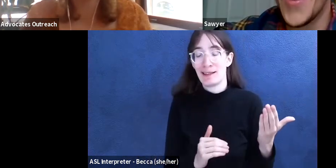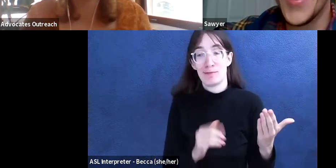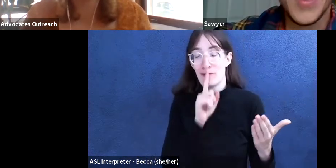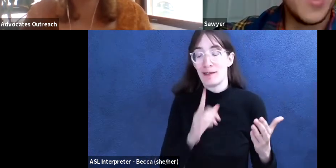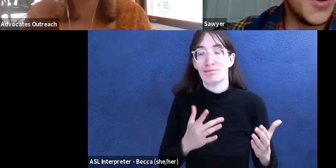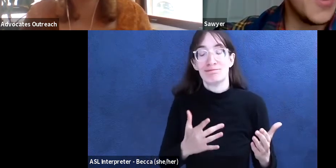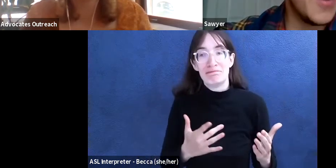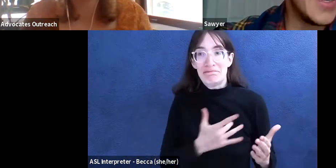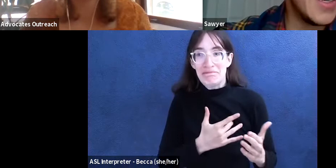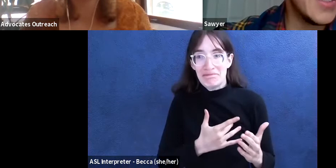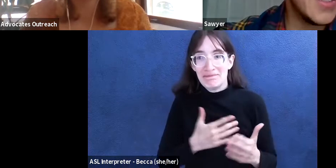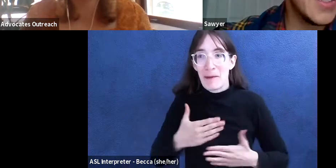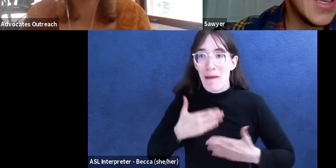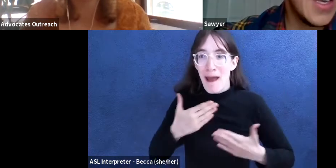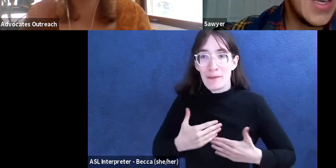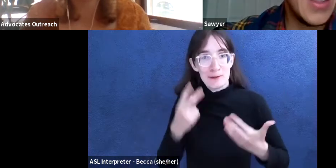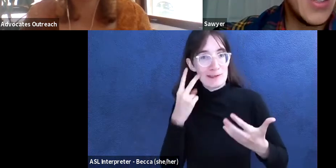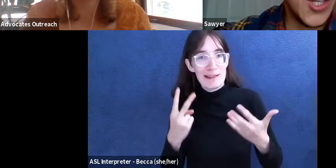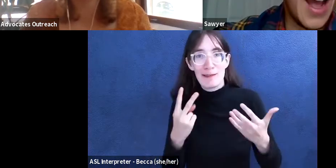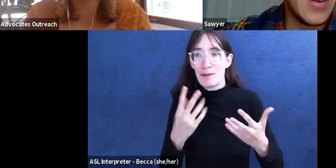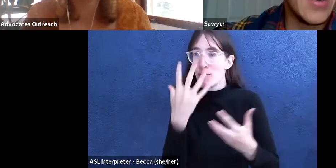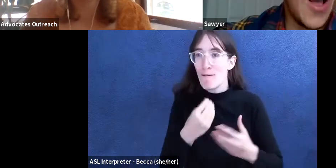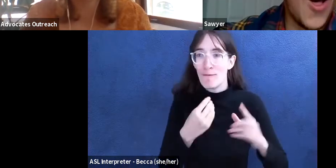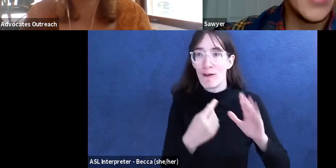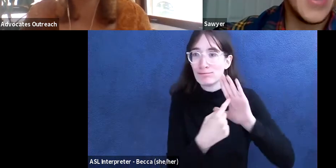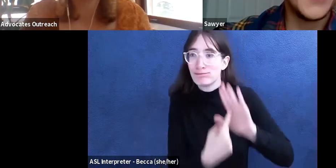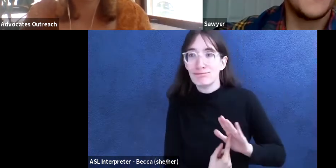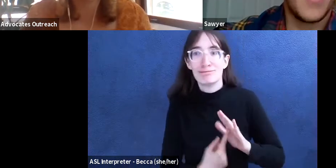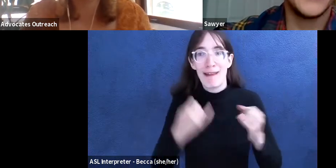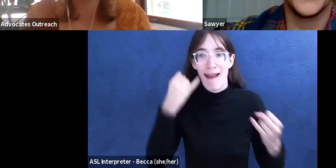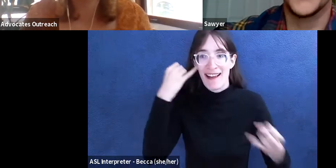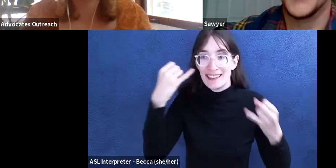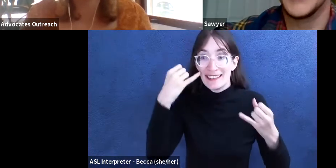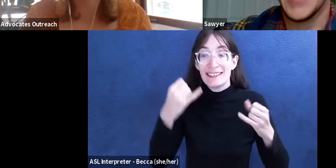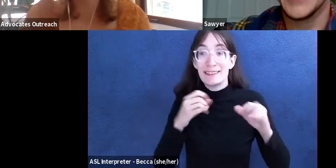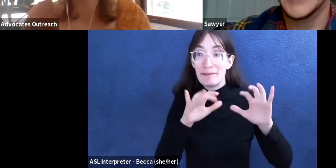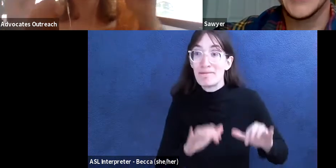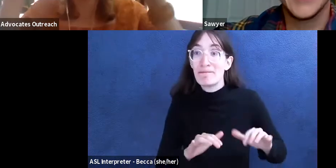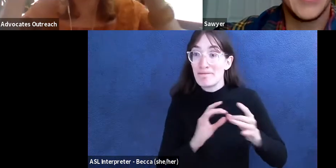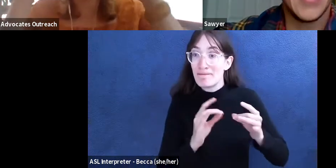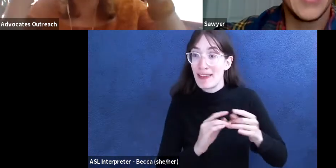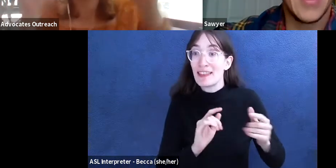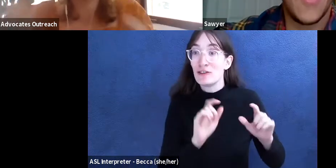kids? Your kids, kids that you have a relationship with.